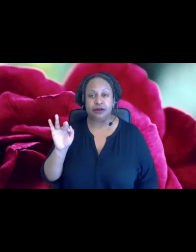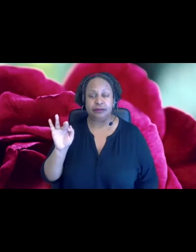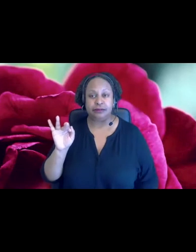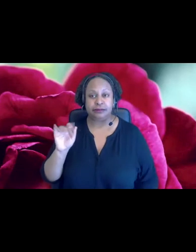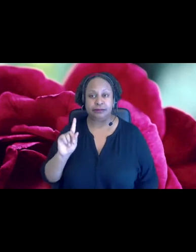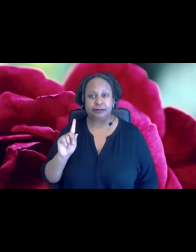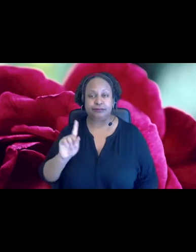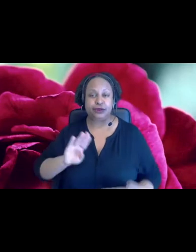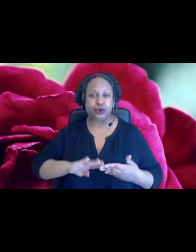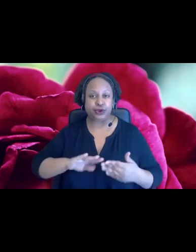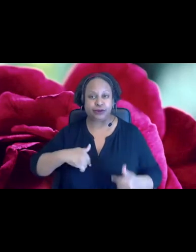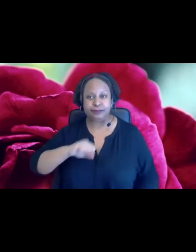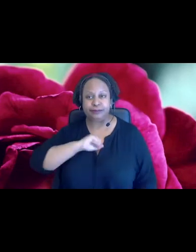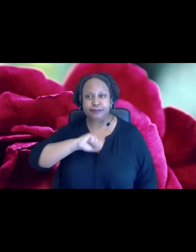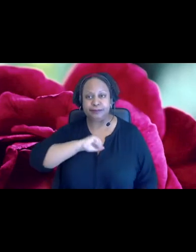excuse me,